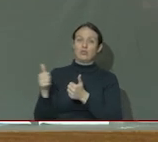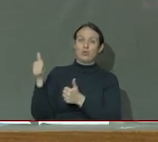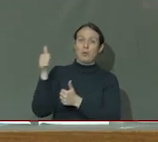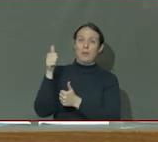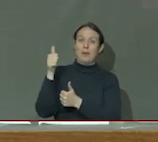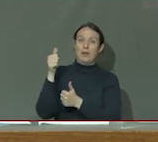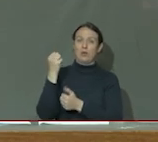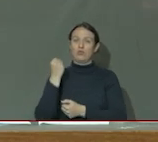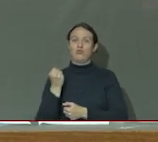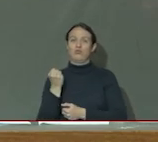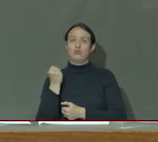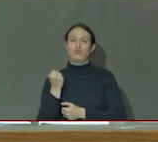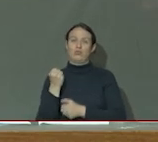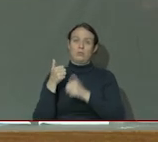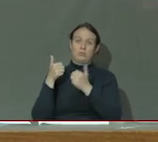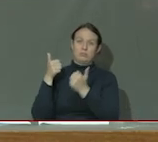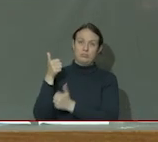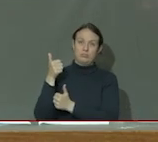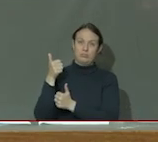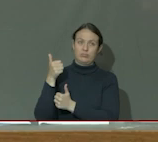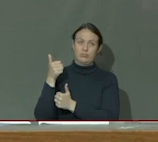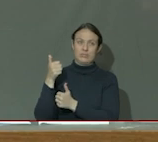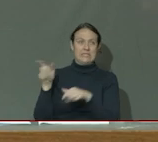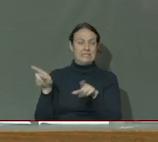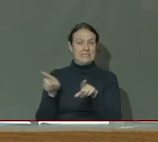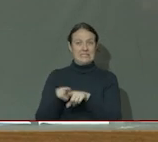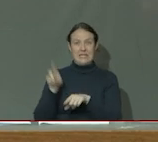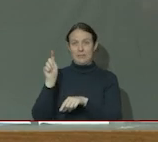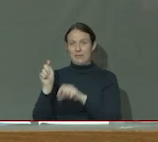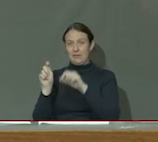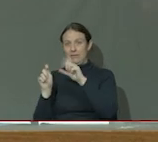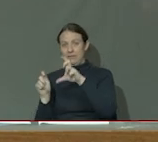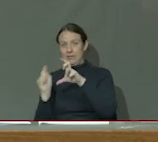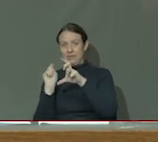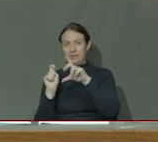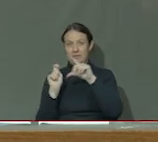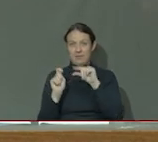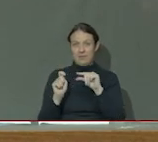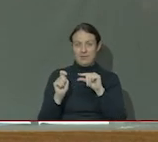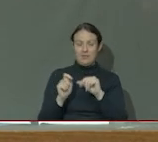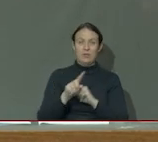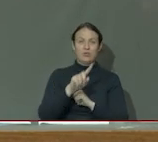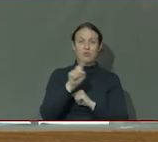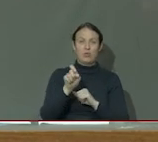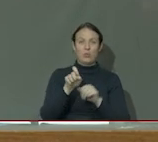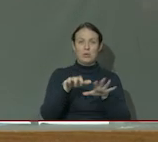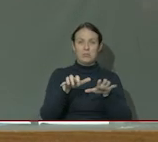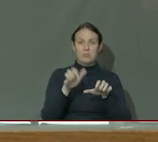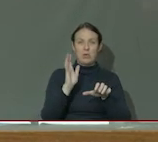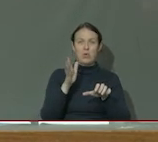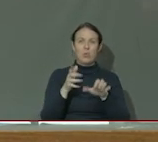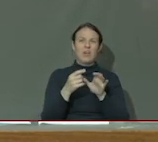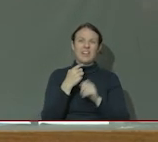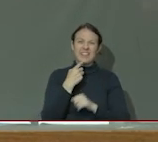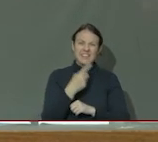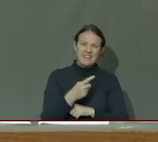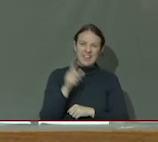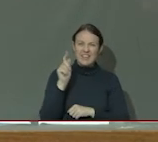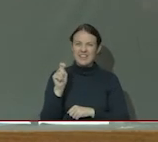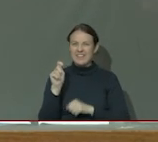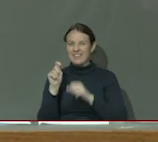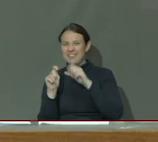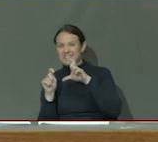So up to today, we still use these letters like that. And they will tell you in the question paper, use capital T and small t.